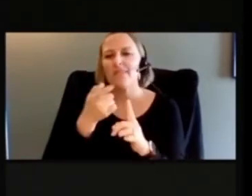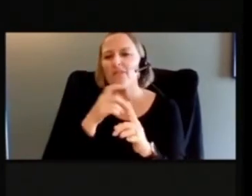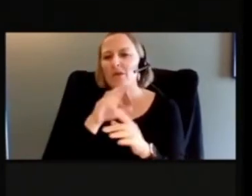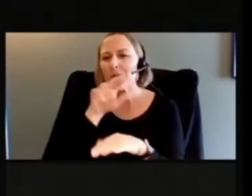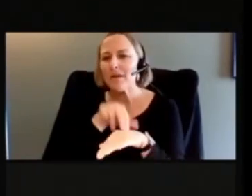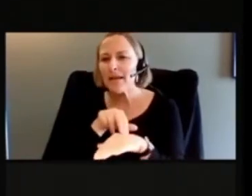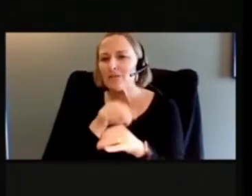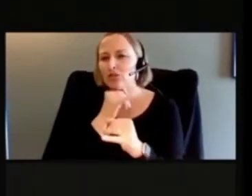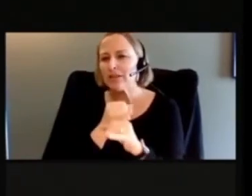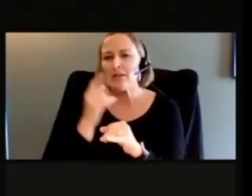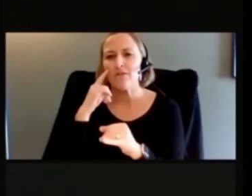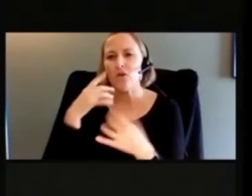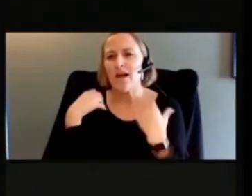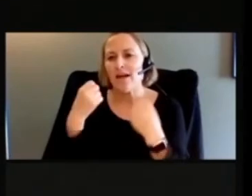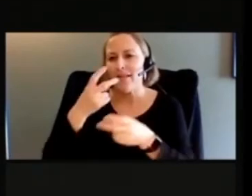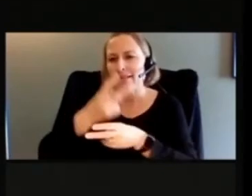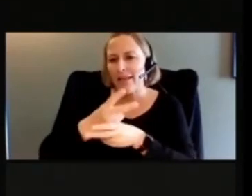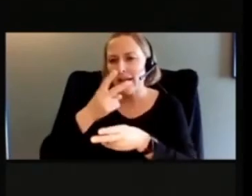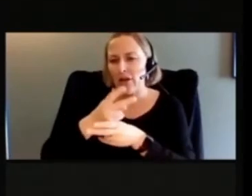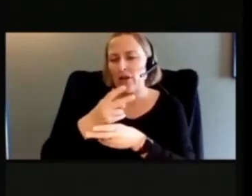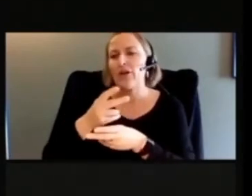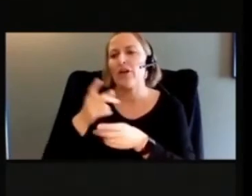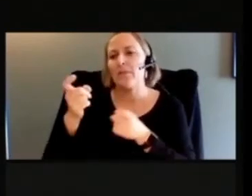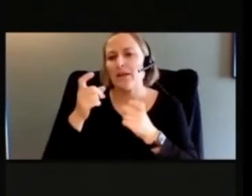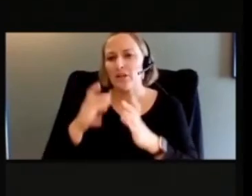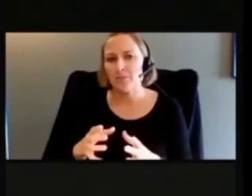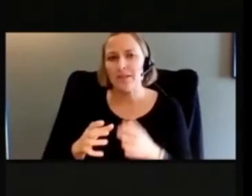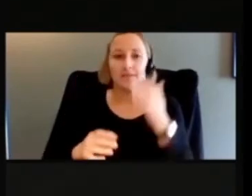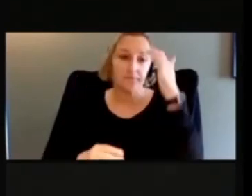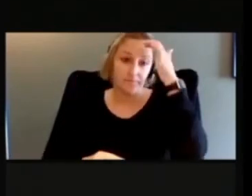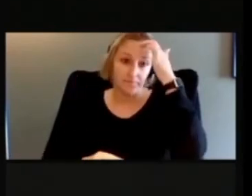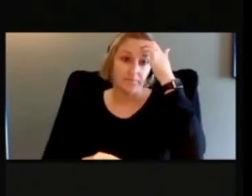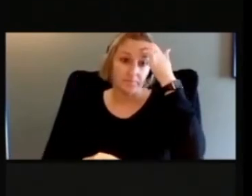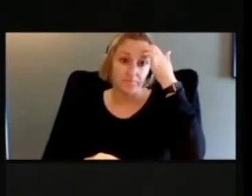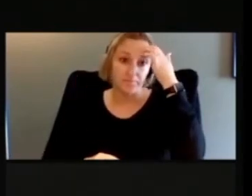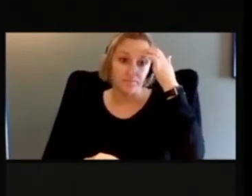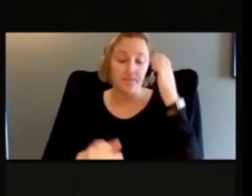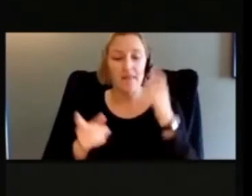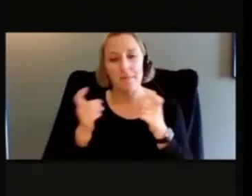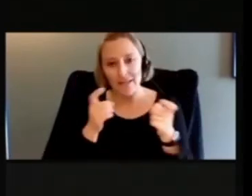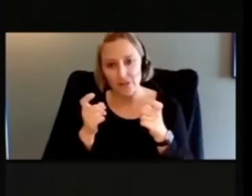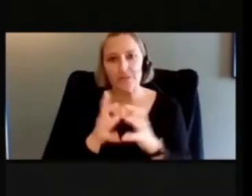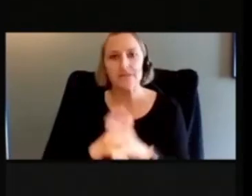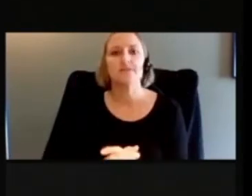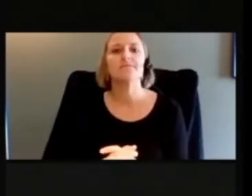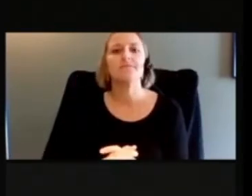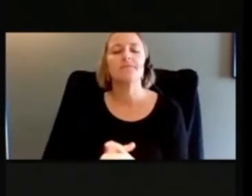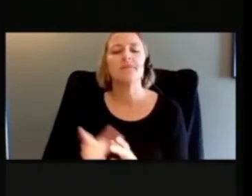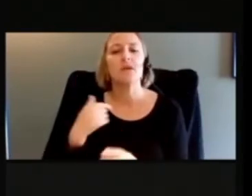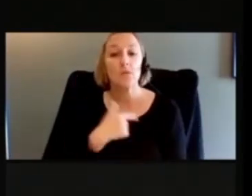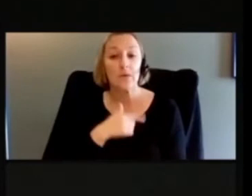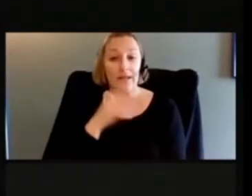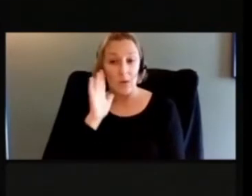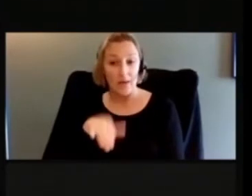Healthcare Management or NIHCM Foundation. So we know that, before the